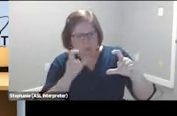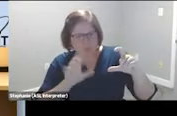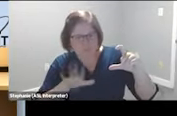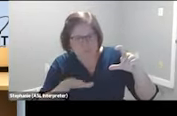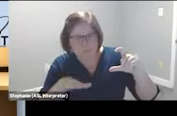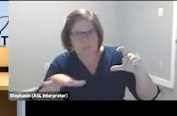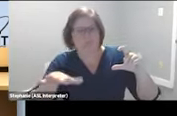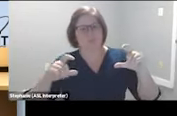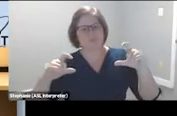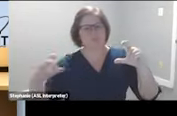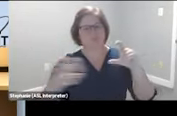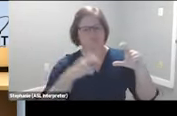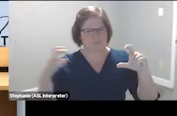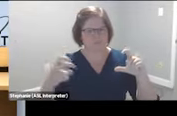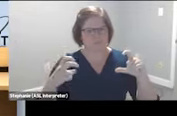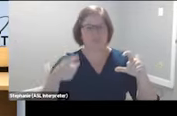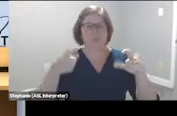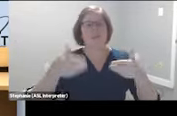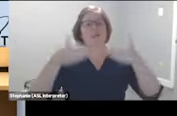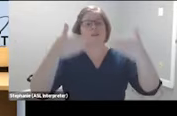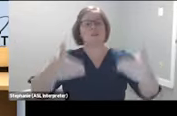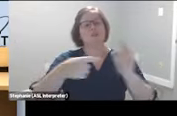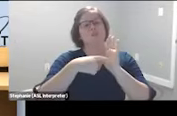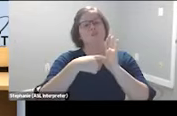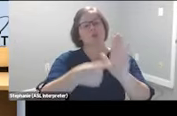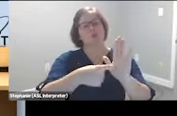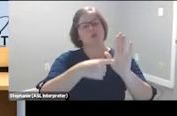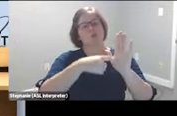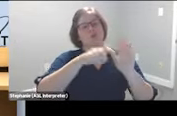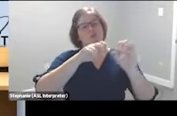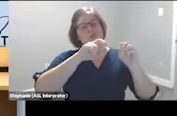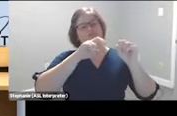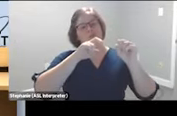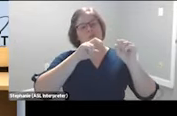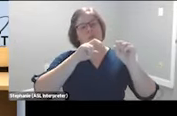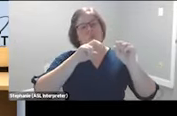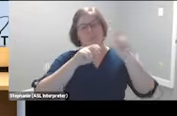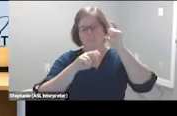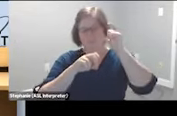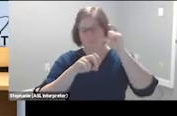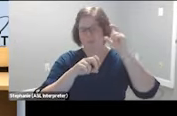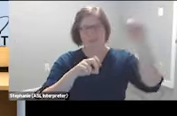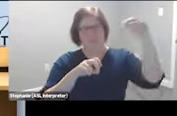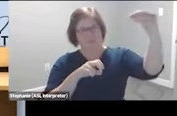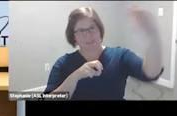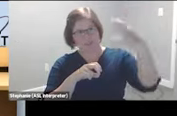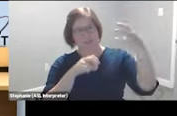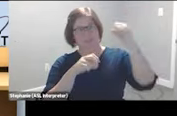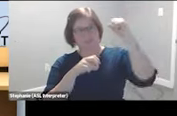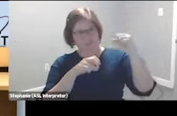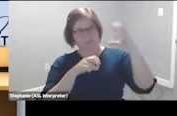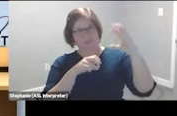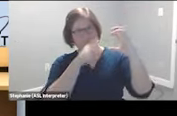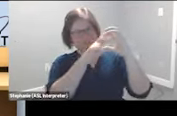next slide shows the transit of the International Space Station across the sun. And the background of